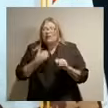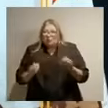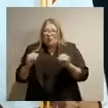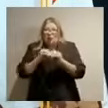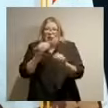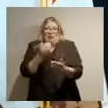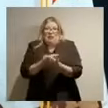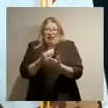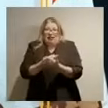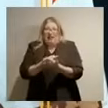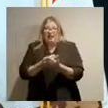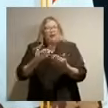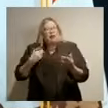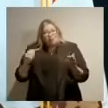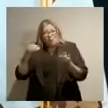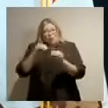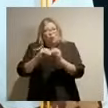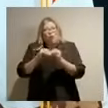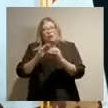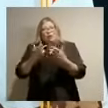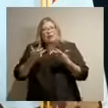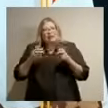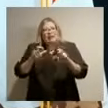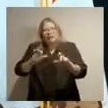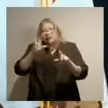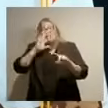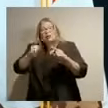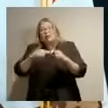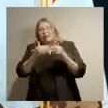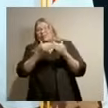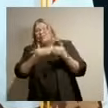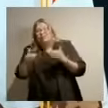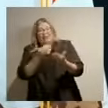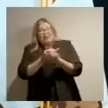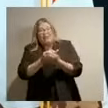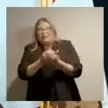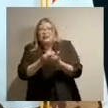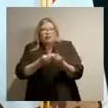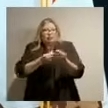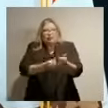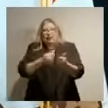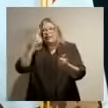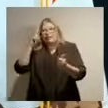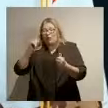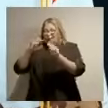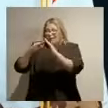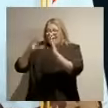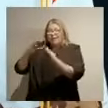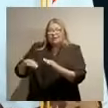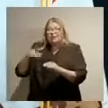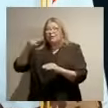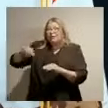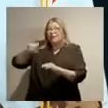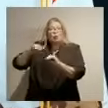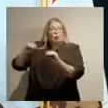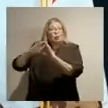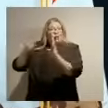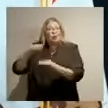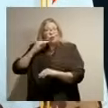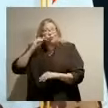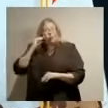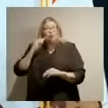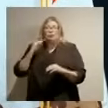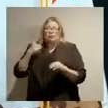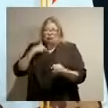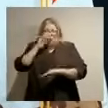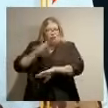than ever. There's more investment in terms of ongoing funding for housing homeless than ever as a consequence of this reform. And